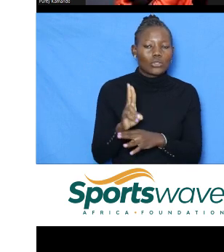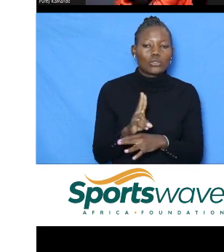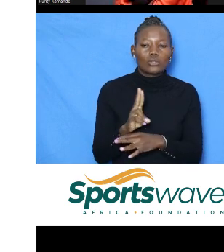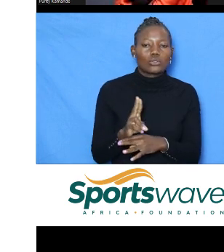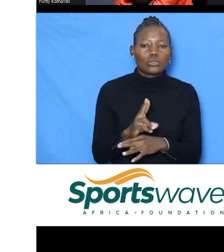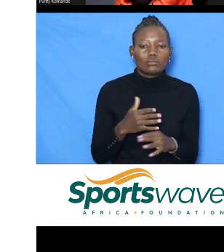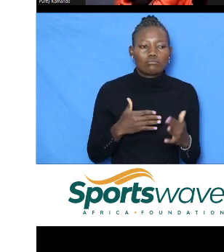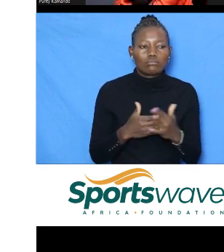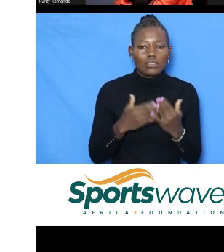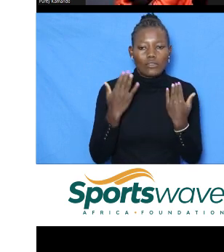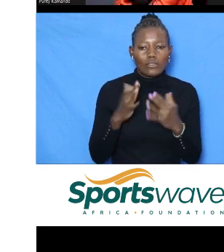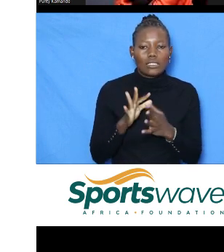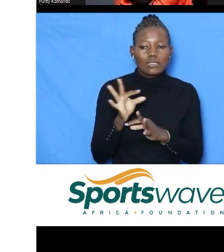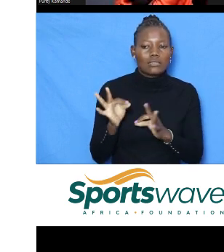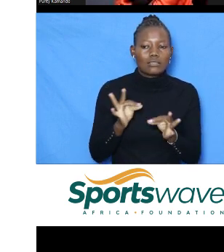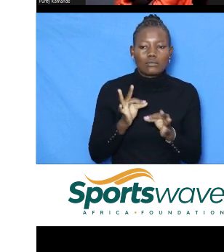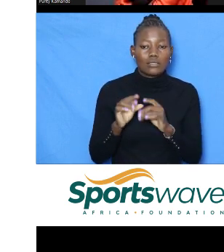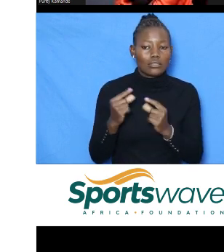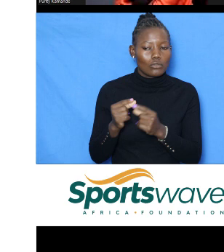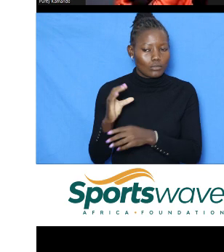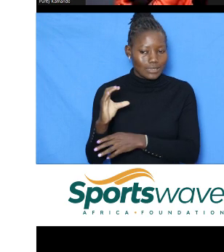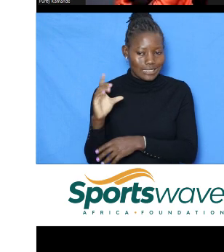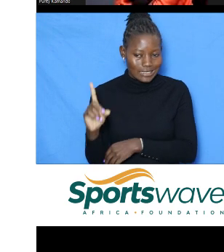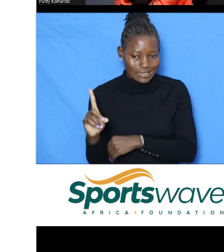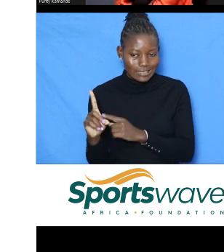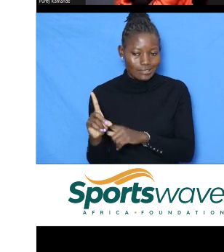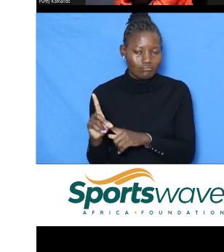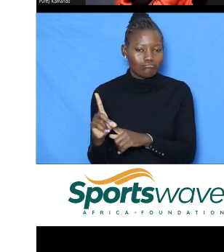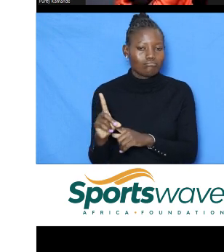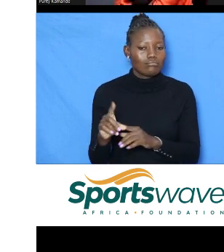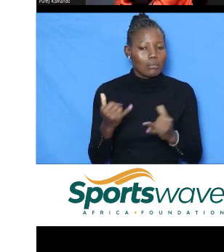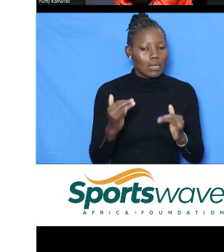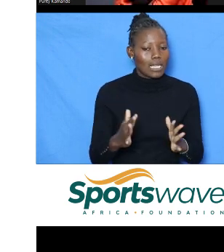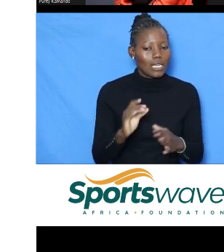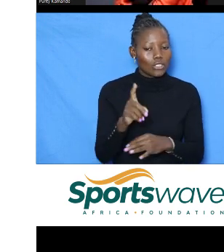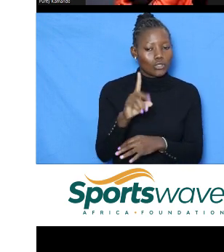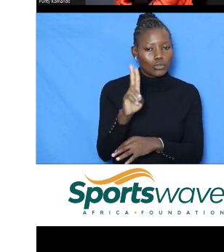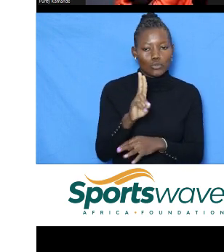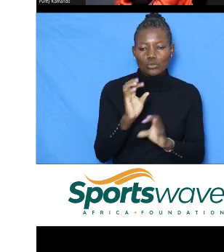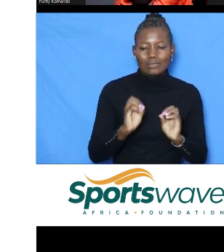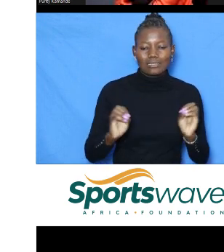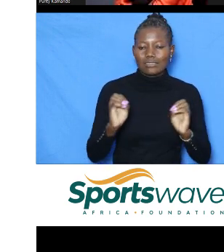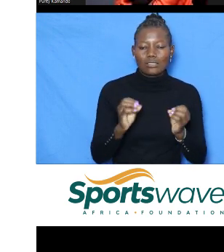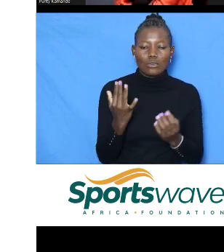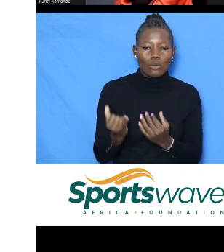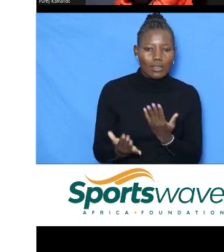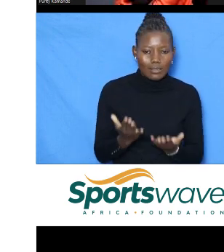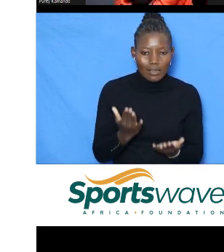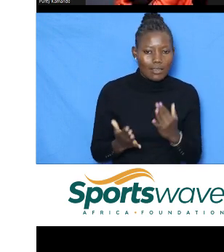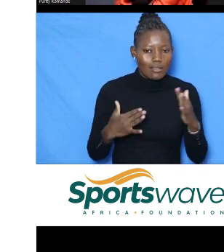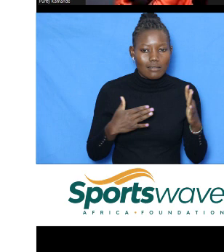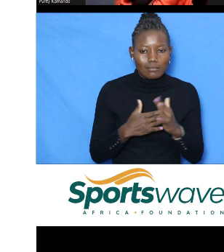So these particular groups, C and D, should not be used by athletes in whatsoever because either they are